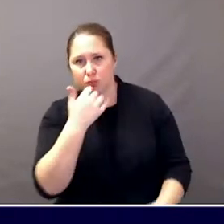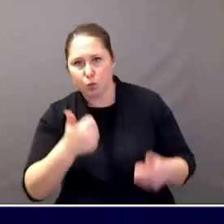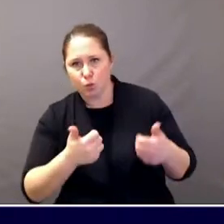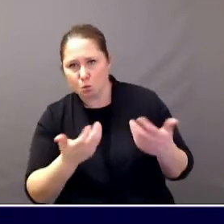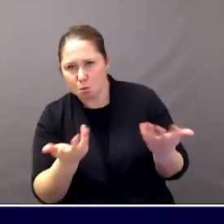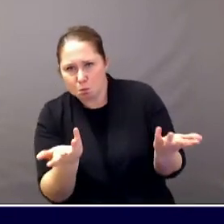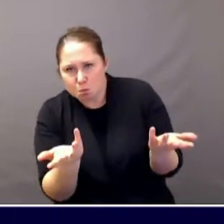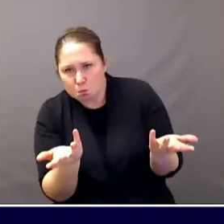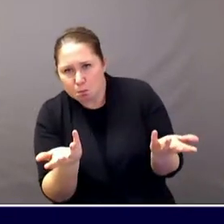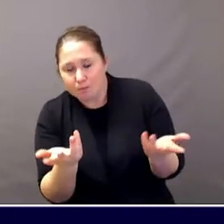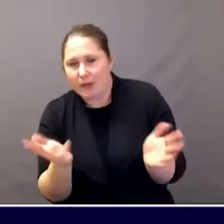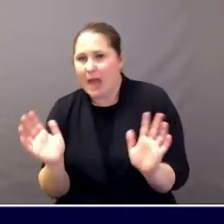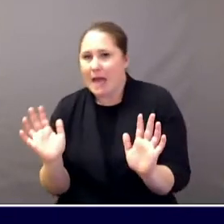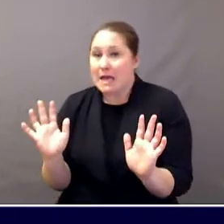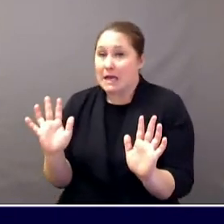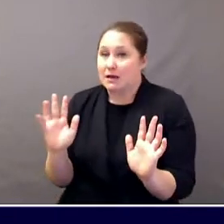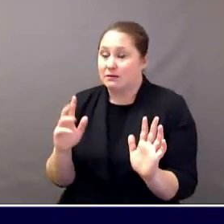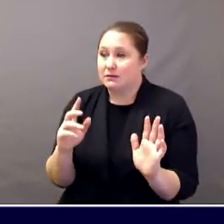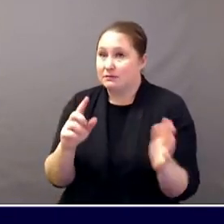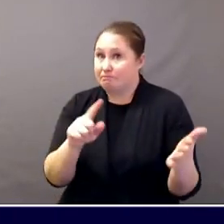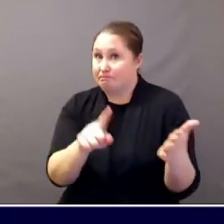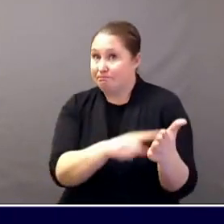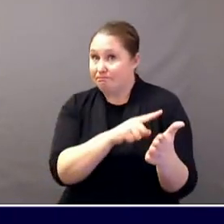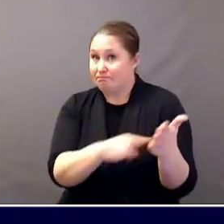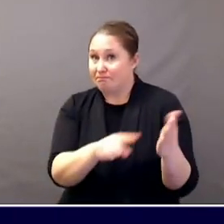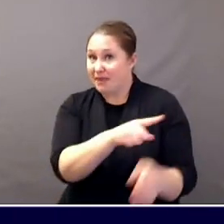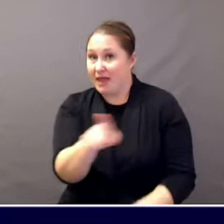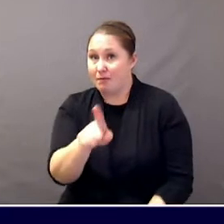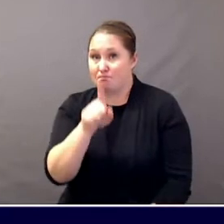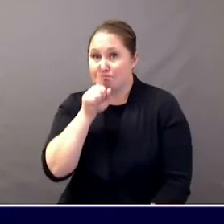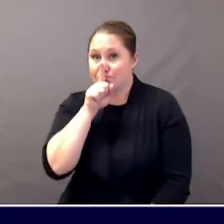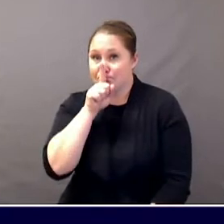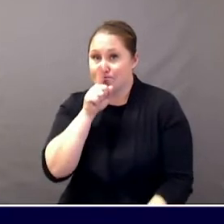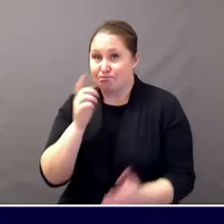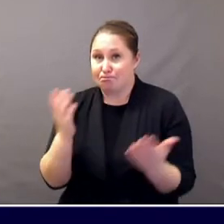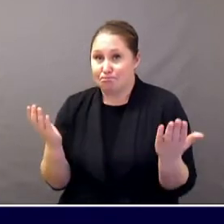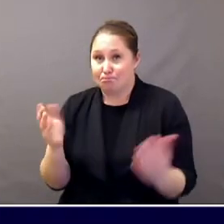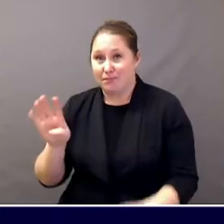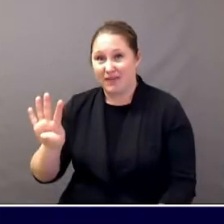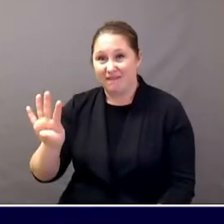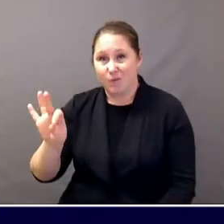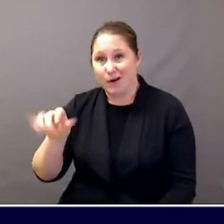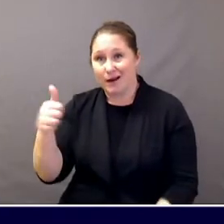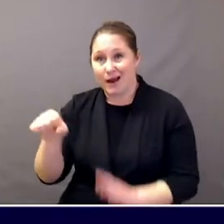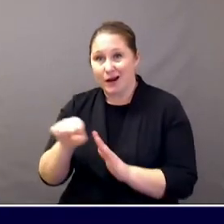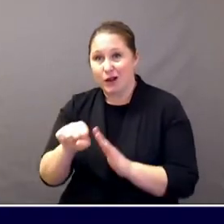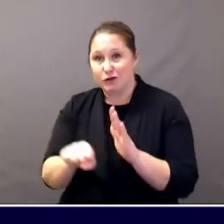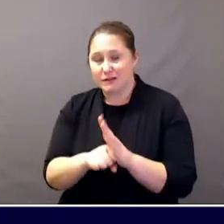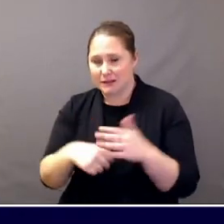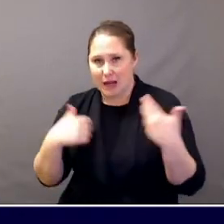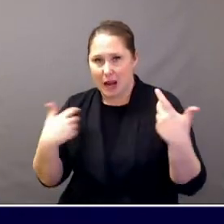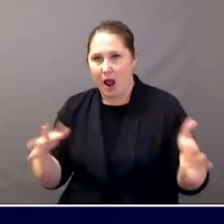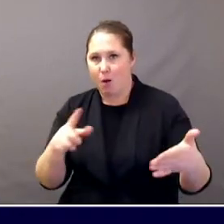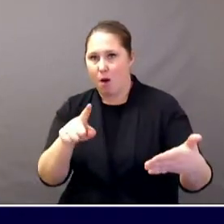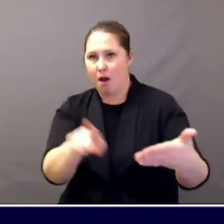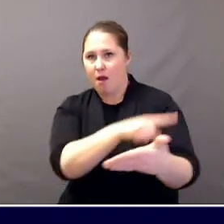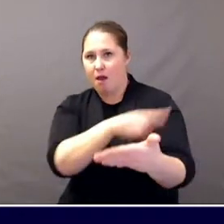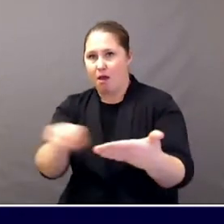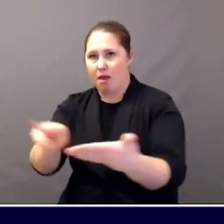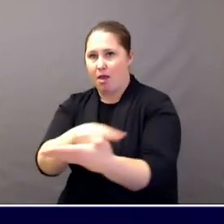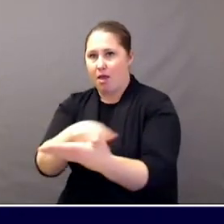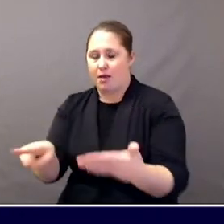I mean, I'm not going to judge what 49 other states are doing correctly or incorrectly. Not for me to